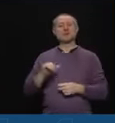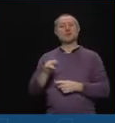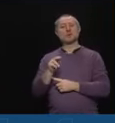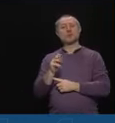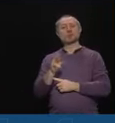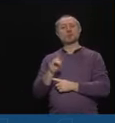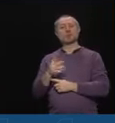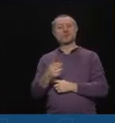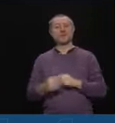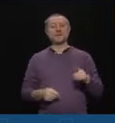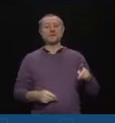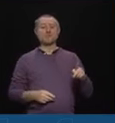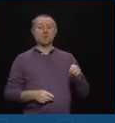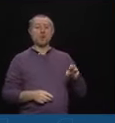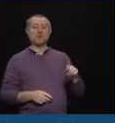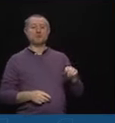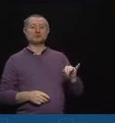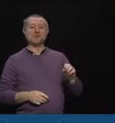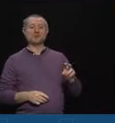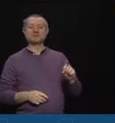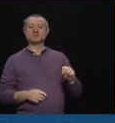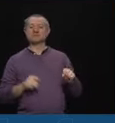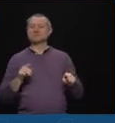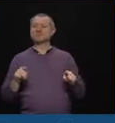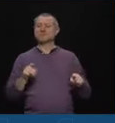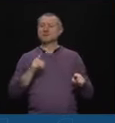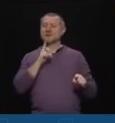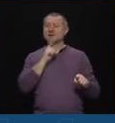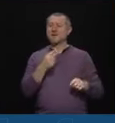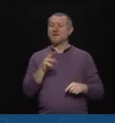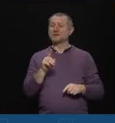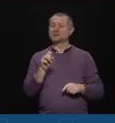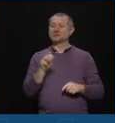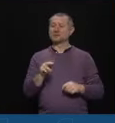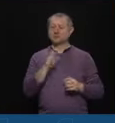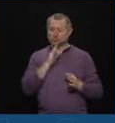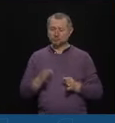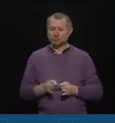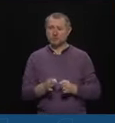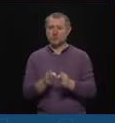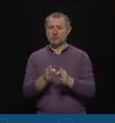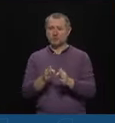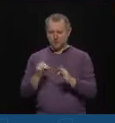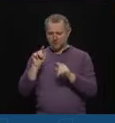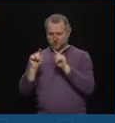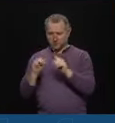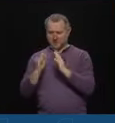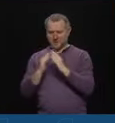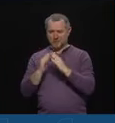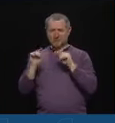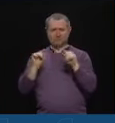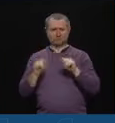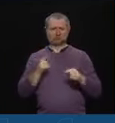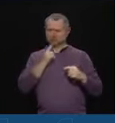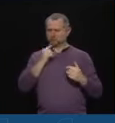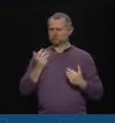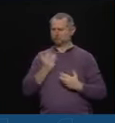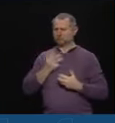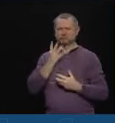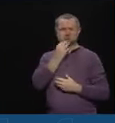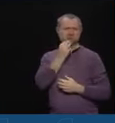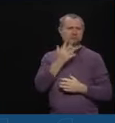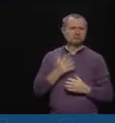the Hudson River. They're just so vital. And I do appreciate acknowledging my past history as a local official. I